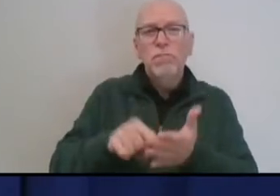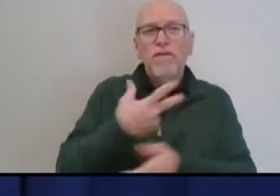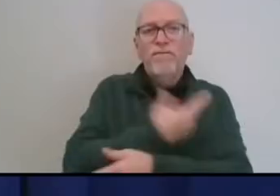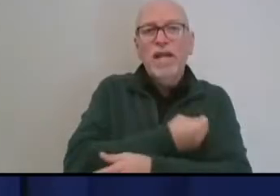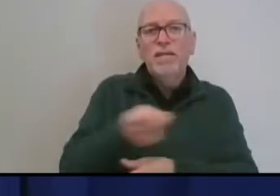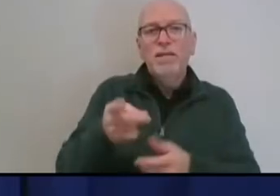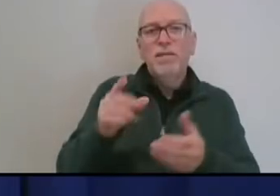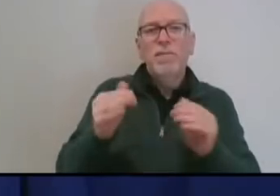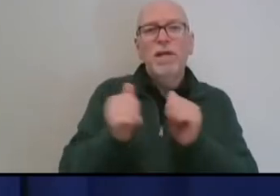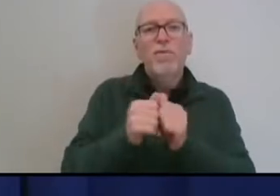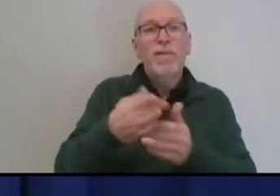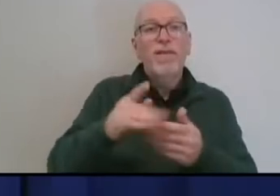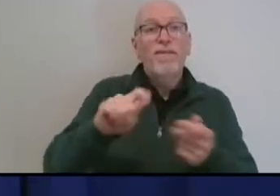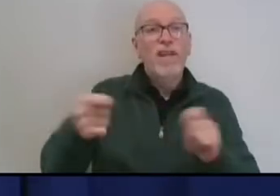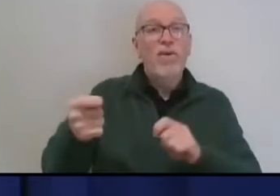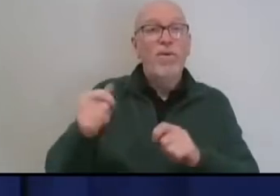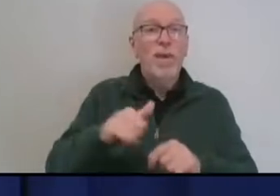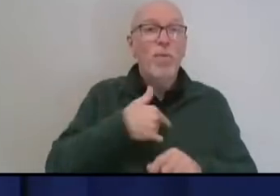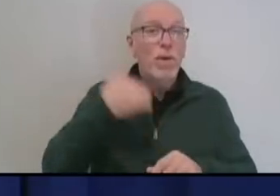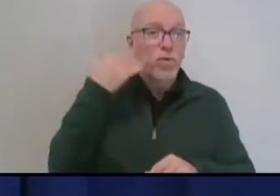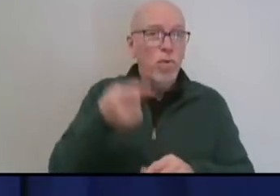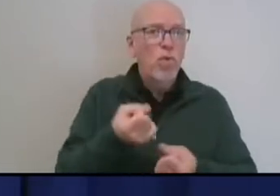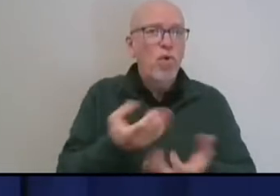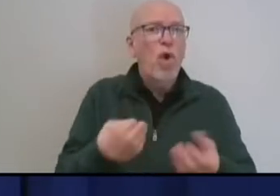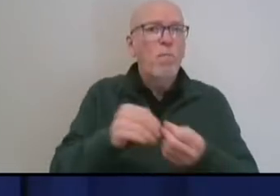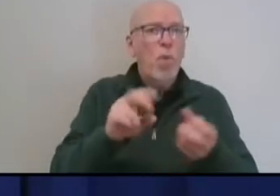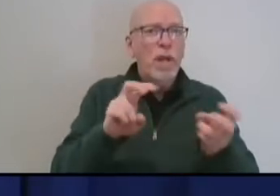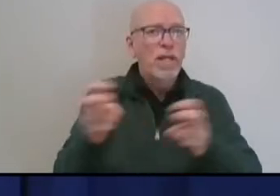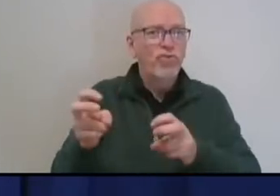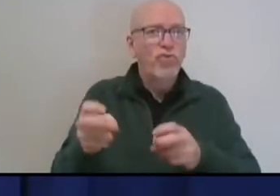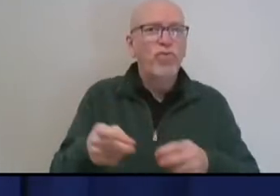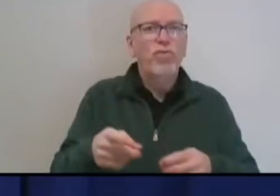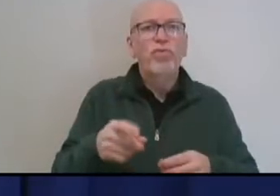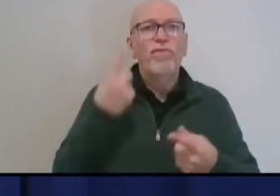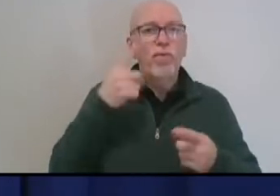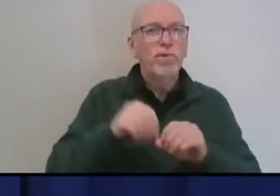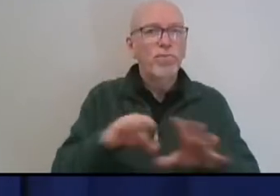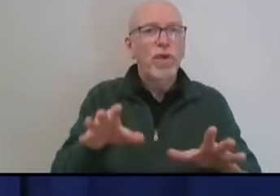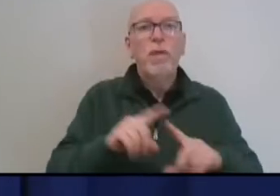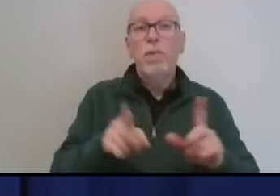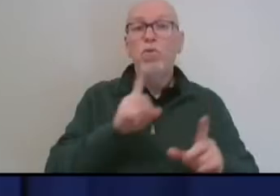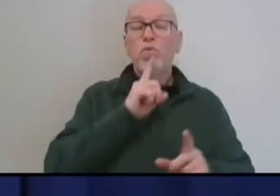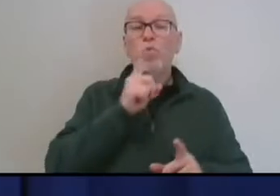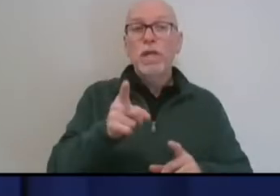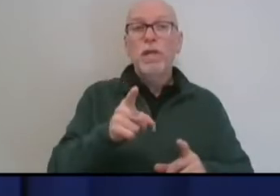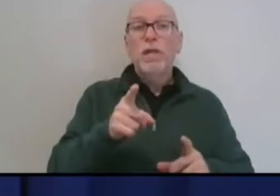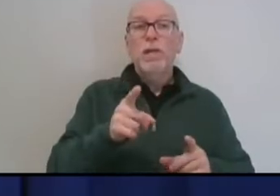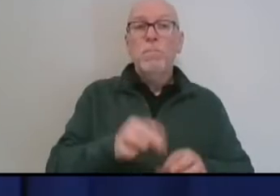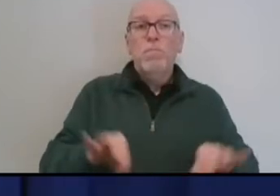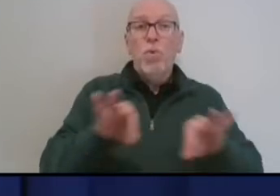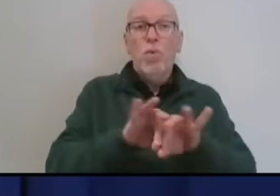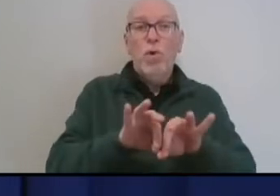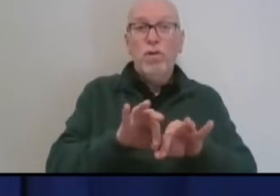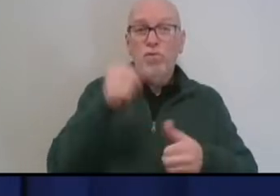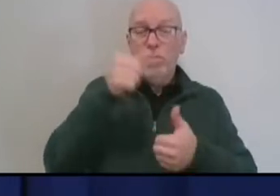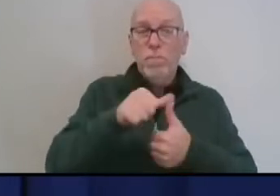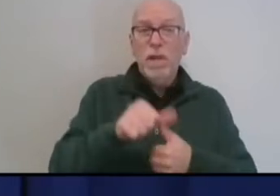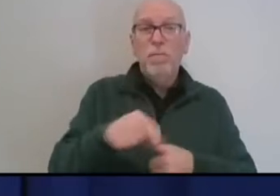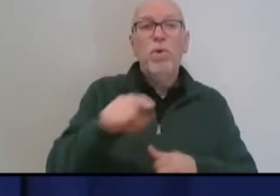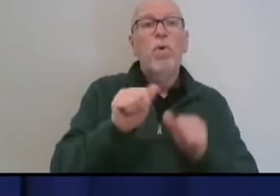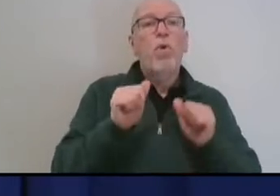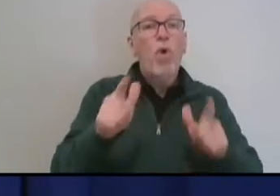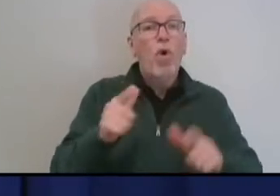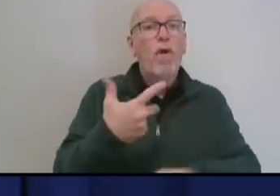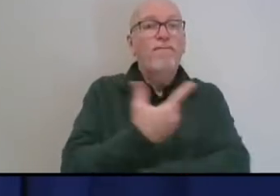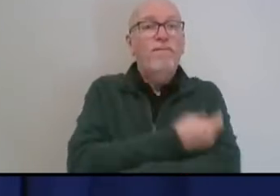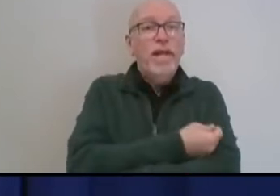some of these variants that we know are causing more issues as far as spread. But the really, really important thing to remember is that all of these